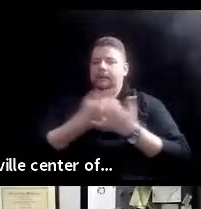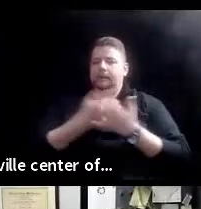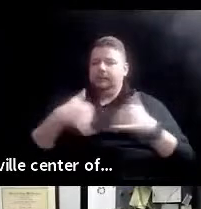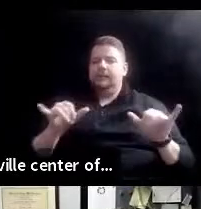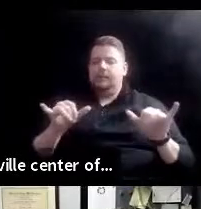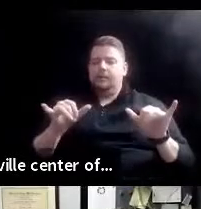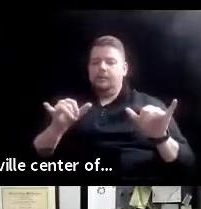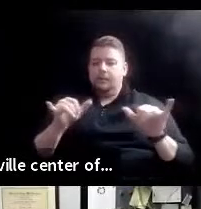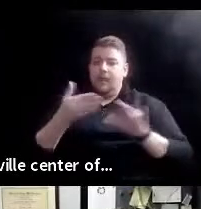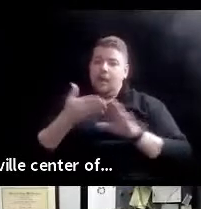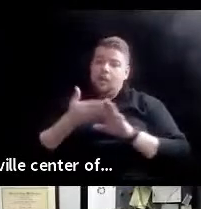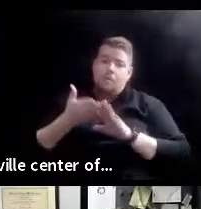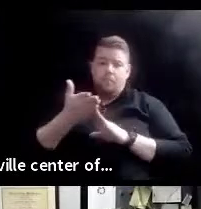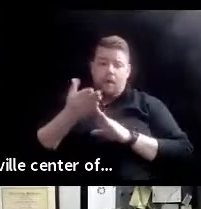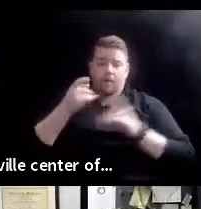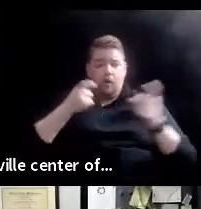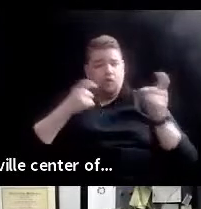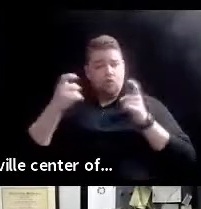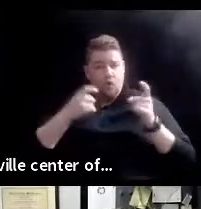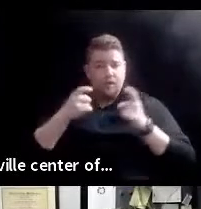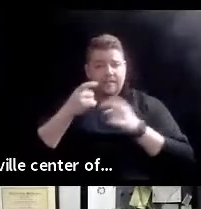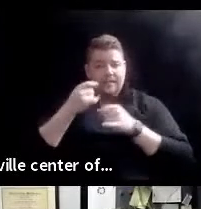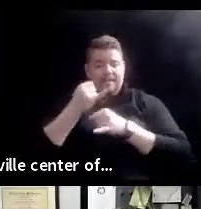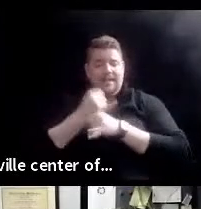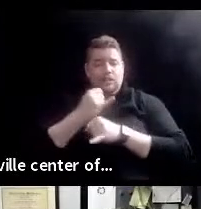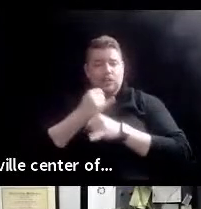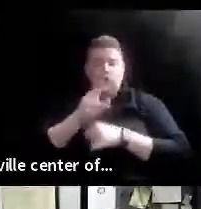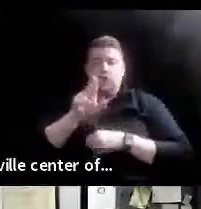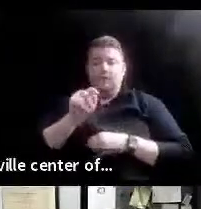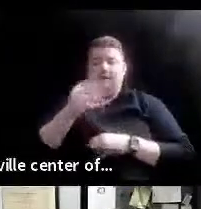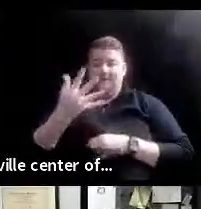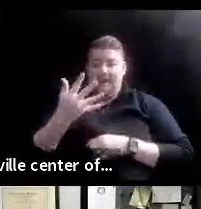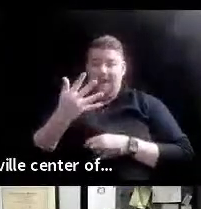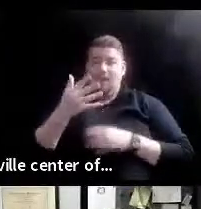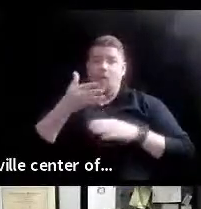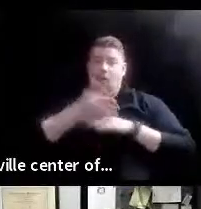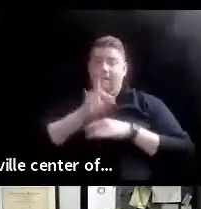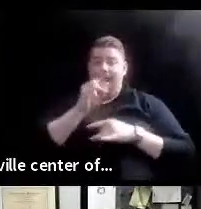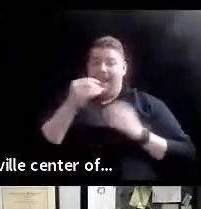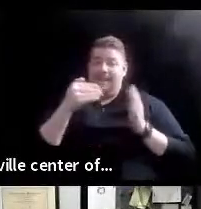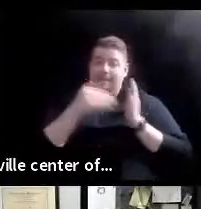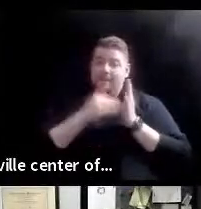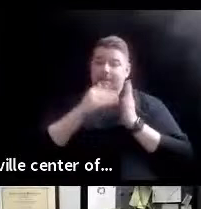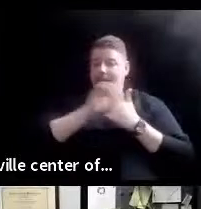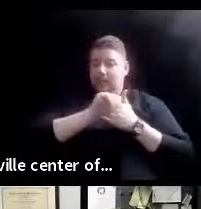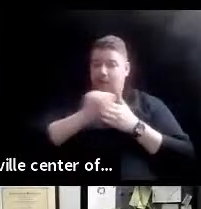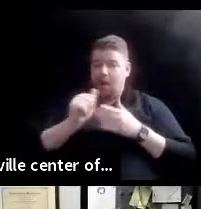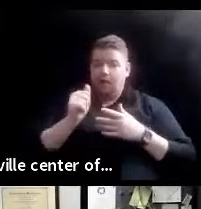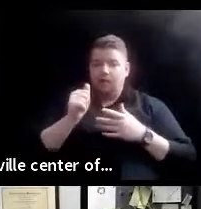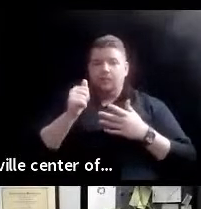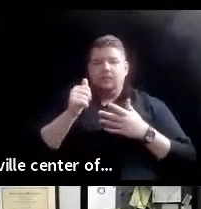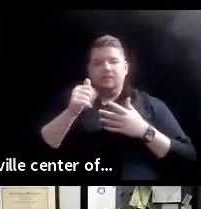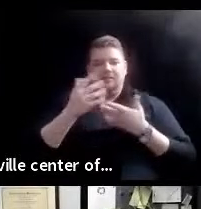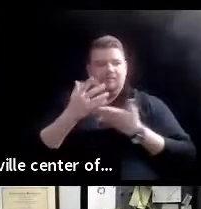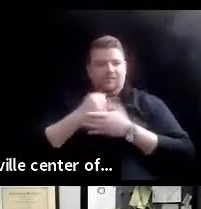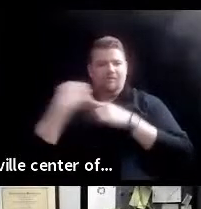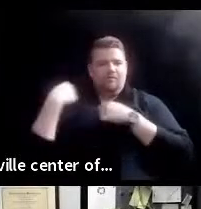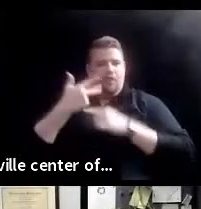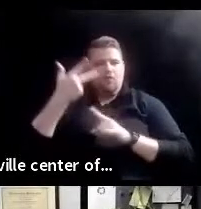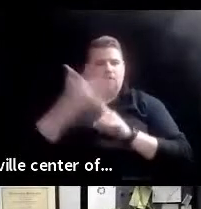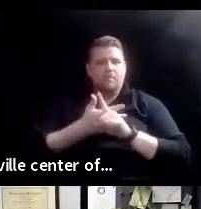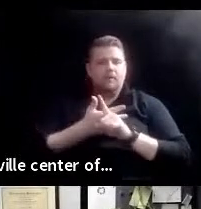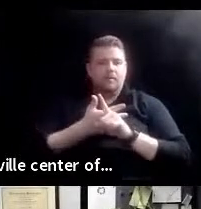The primary controlling institution of the UT5 has netted over $80 million in profit over the last 3 months.